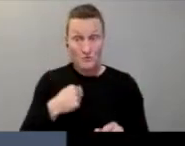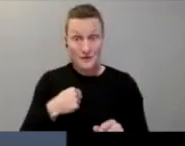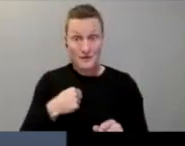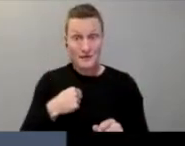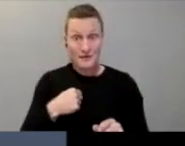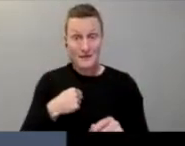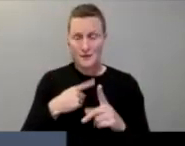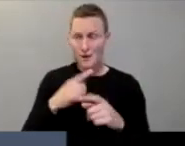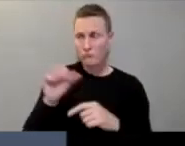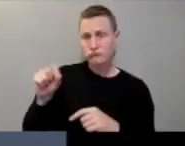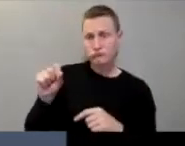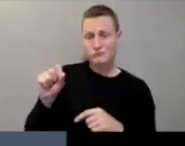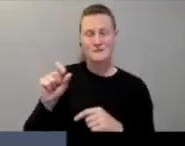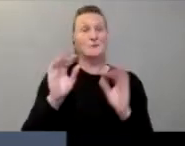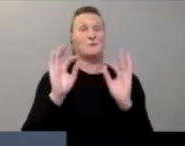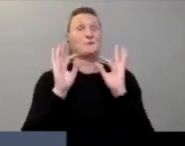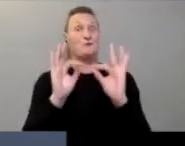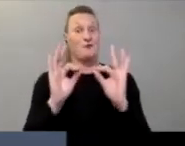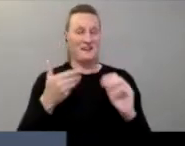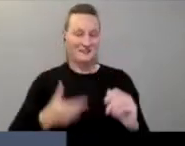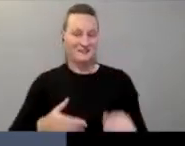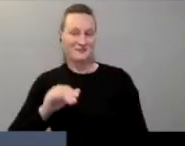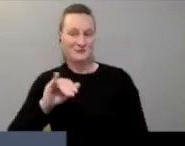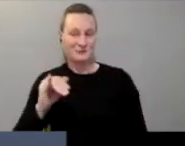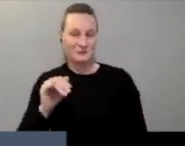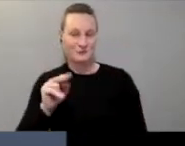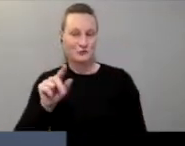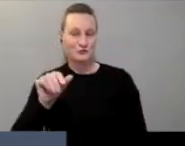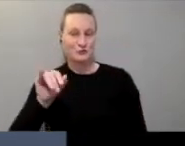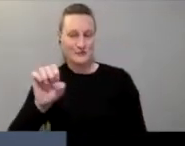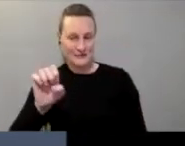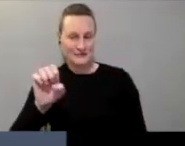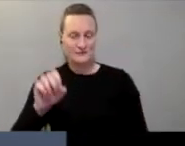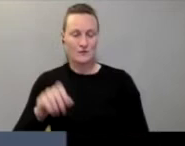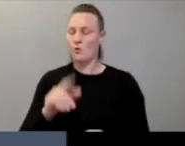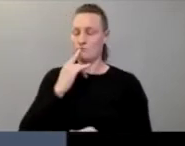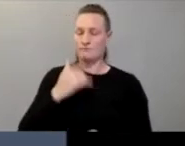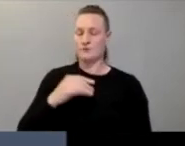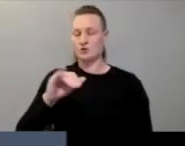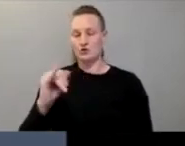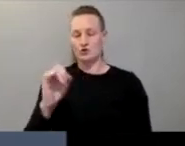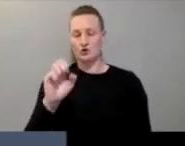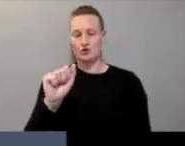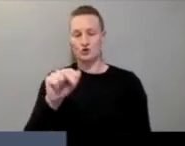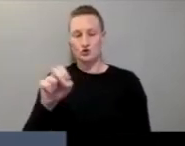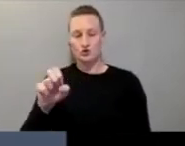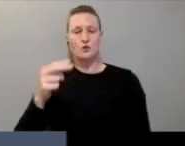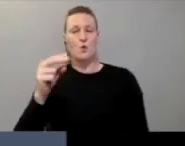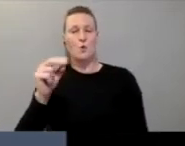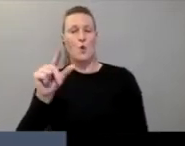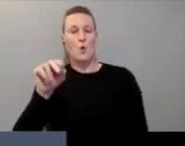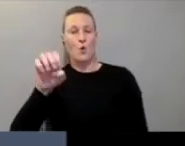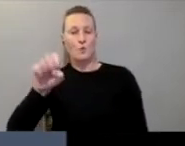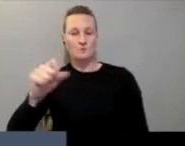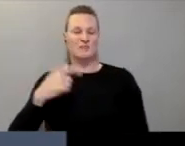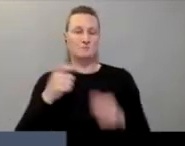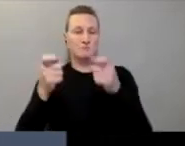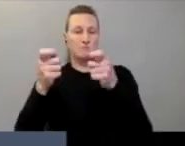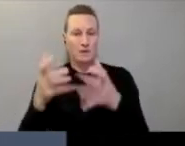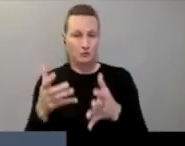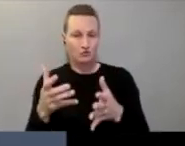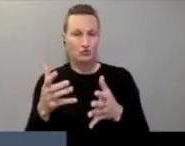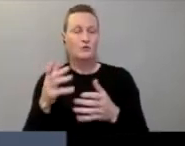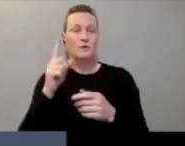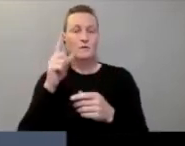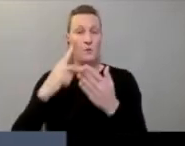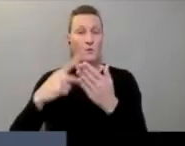Great. So thanks everybody for your time today. My name is Jean Holmes. I'm the manager of the programming unit for the City of